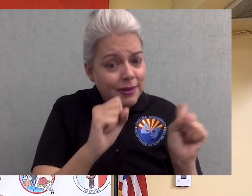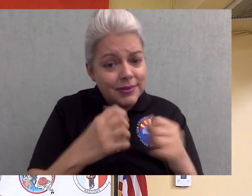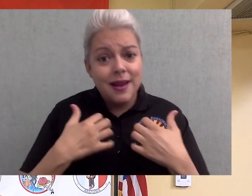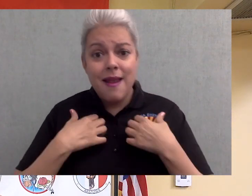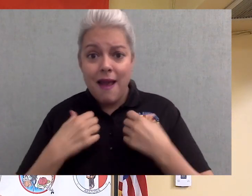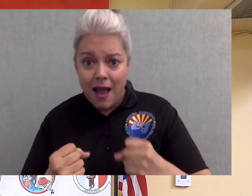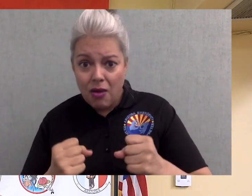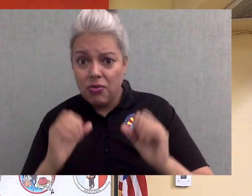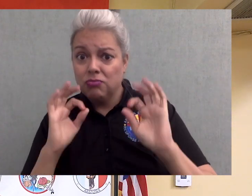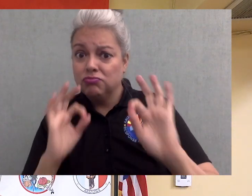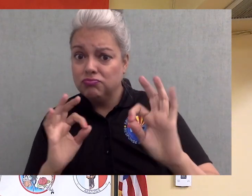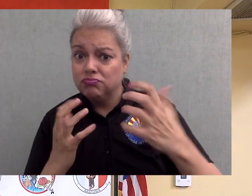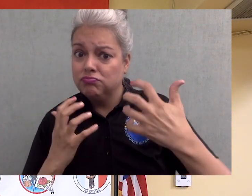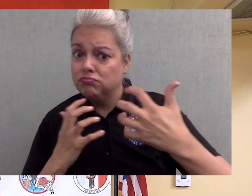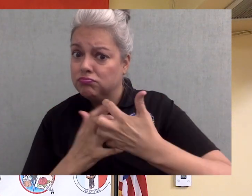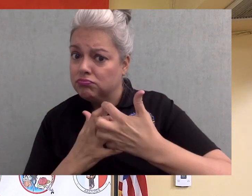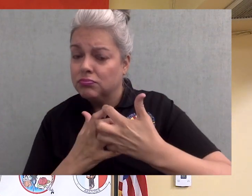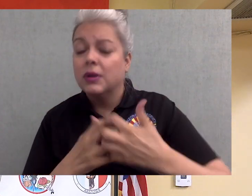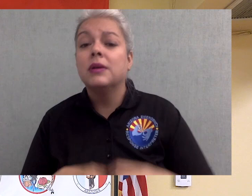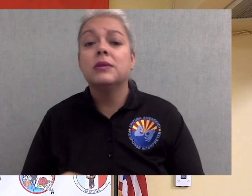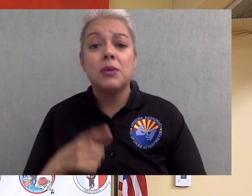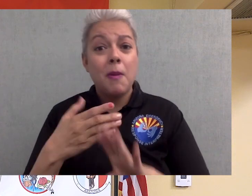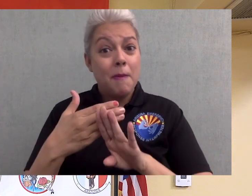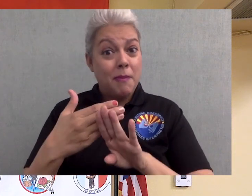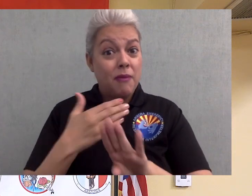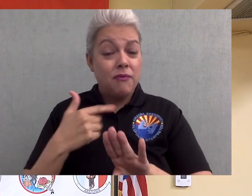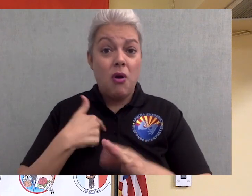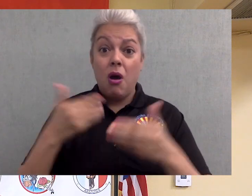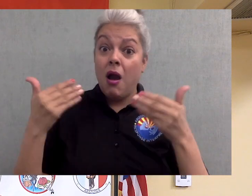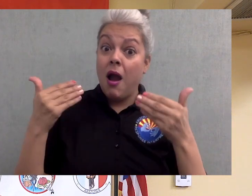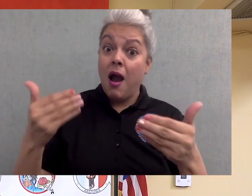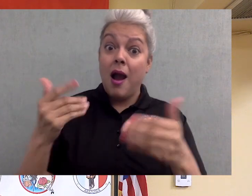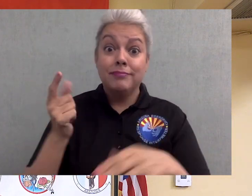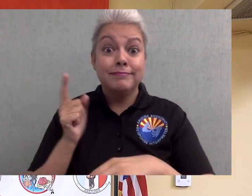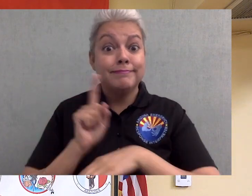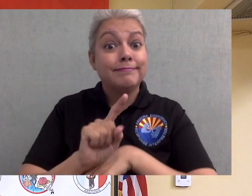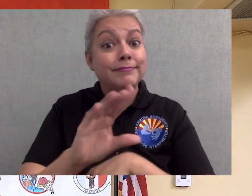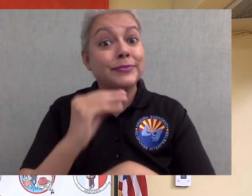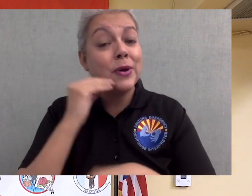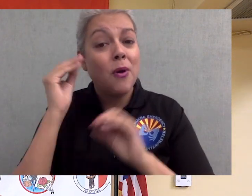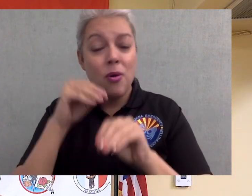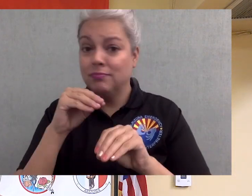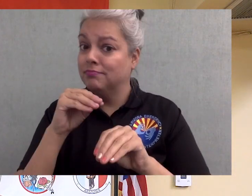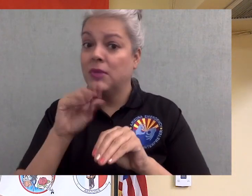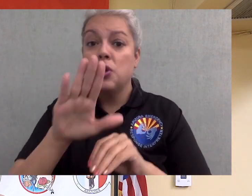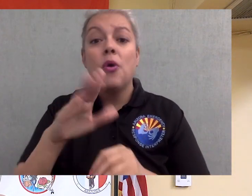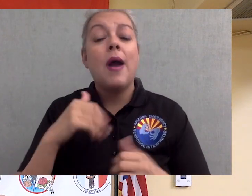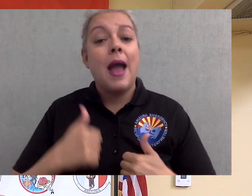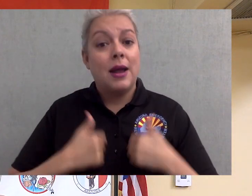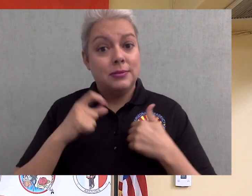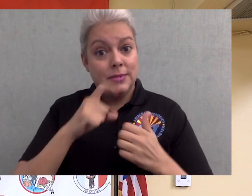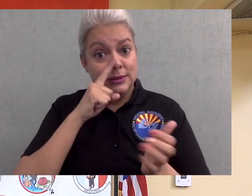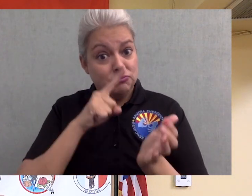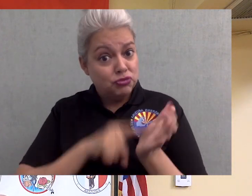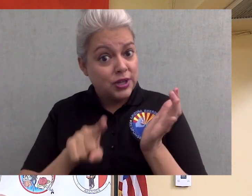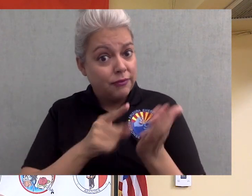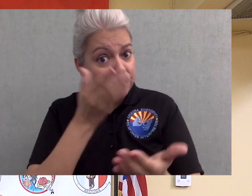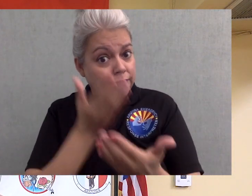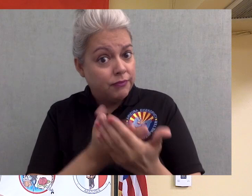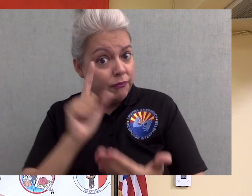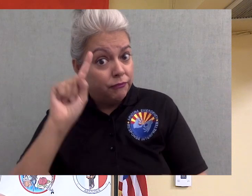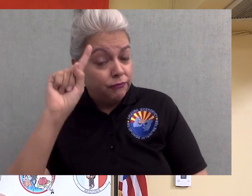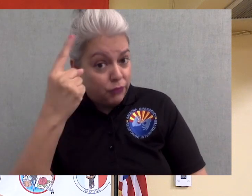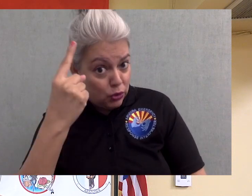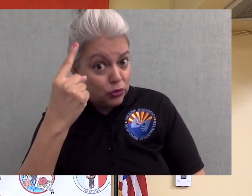tandem. So before anyone goes to your home, that address will be validated